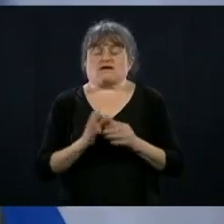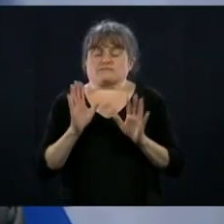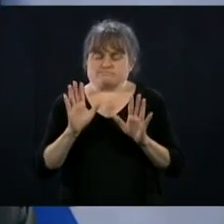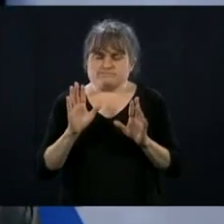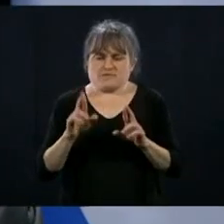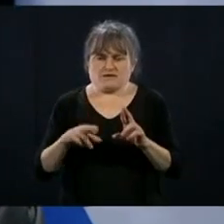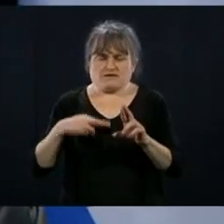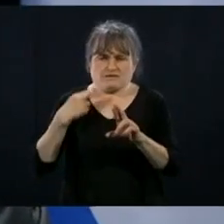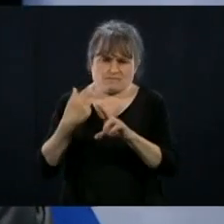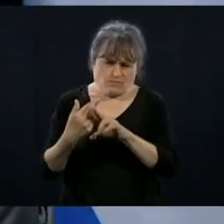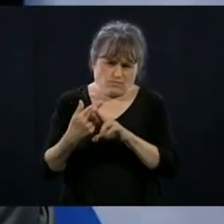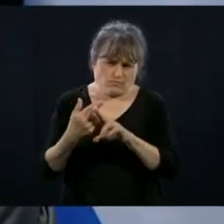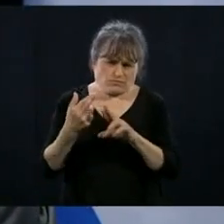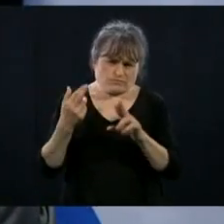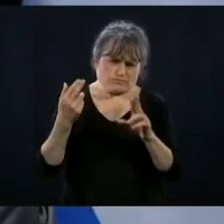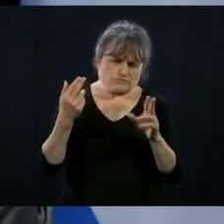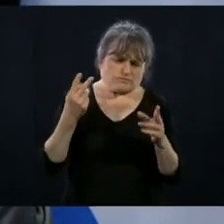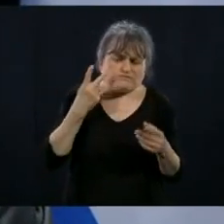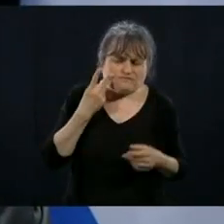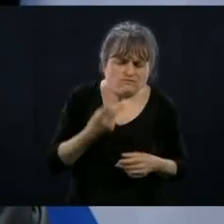What I can tell you is that